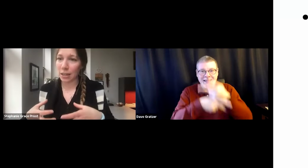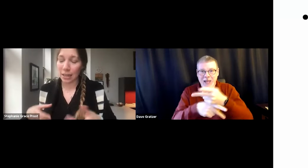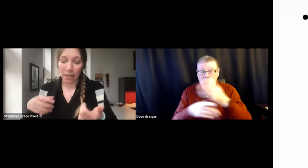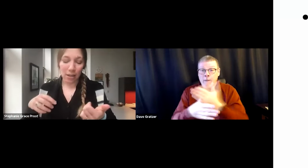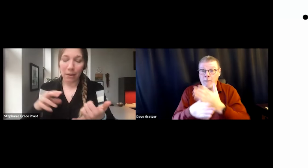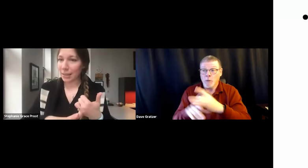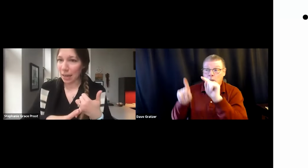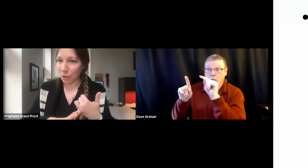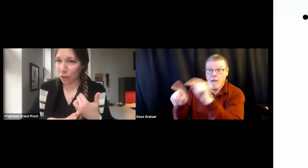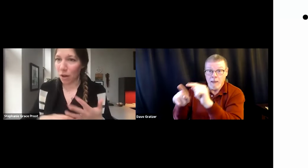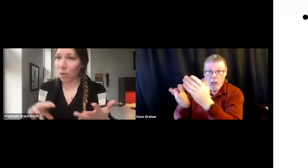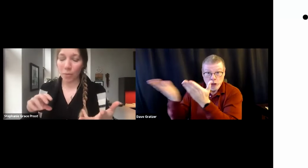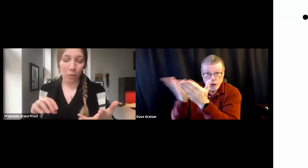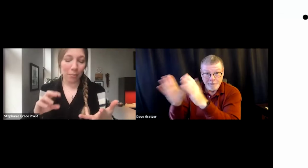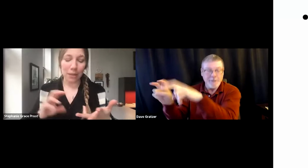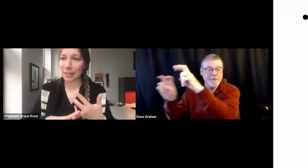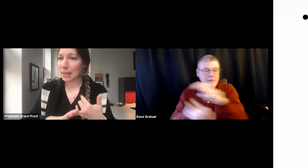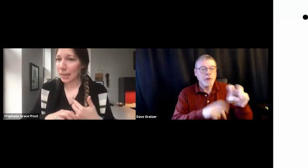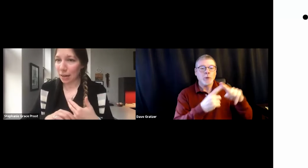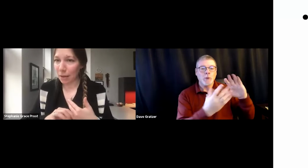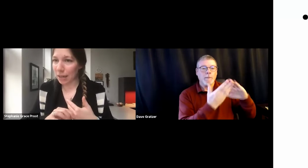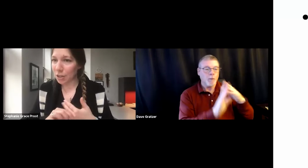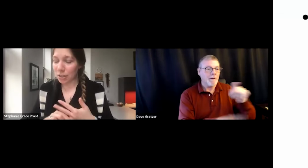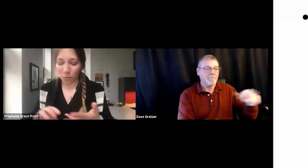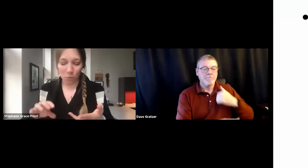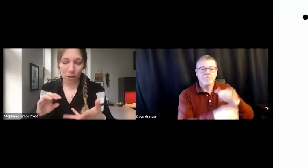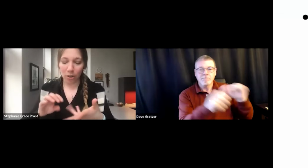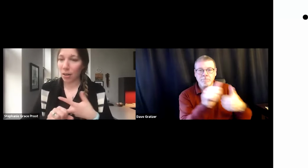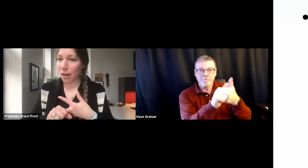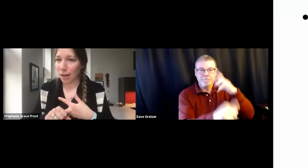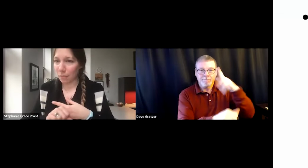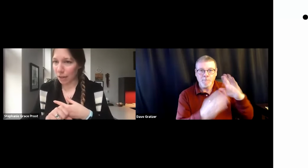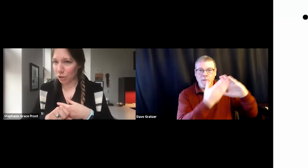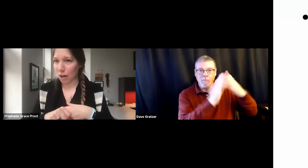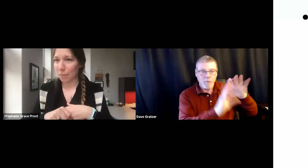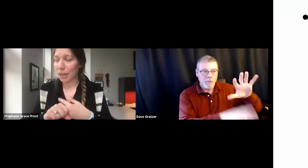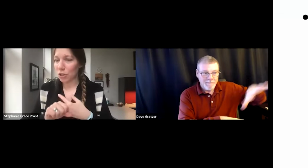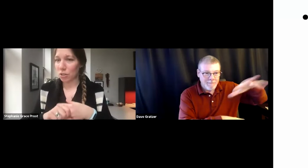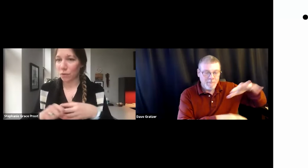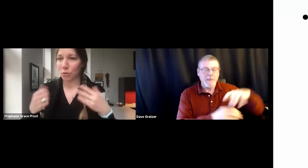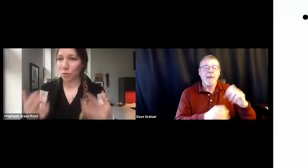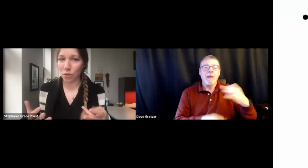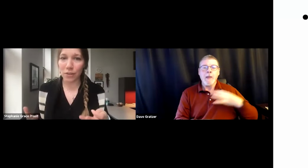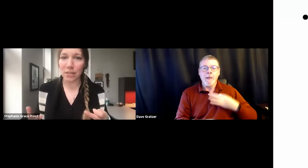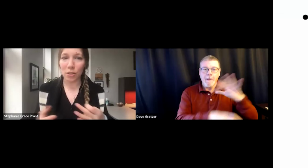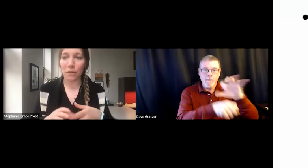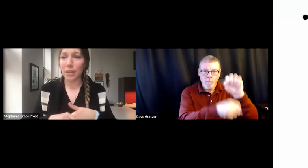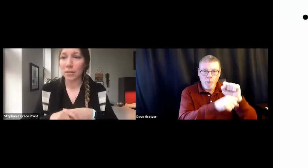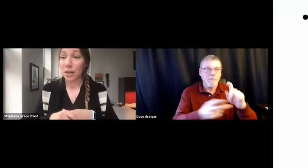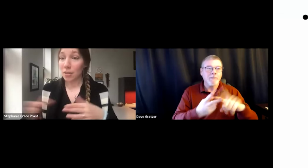and the community by establishing follow-up appointments, getting medications ordered, making sure applications for social